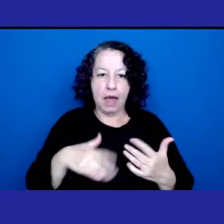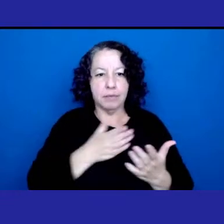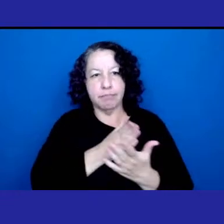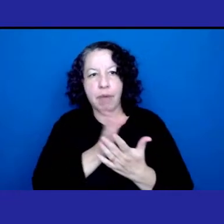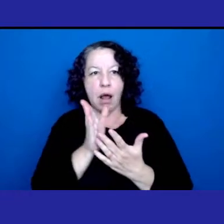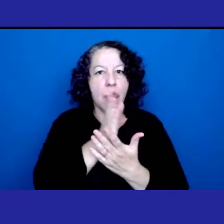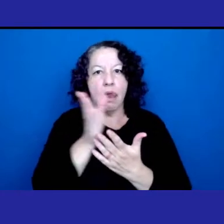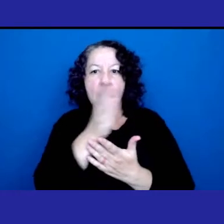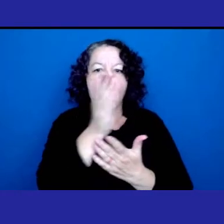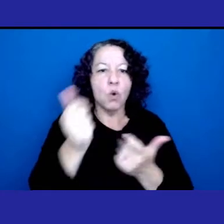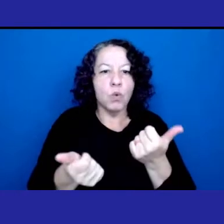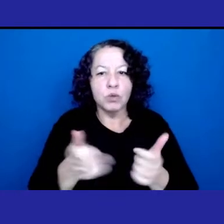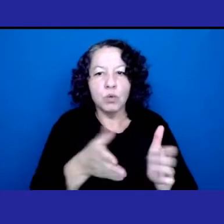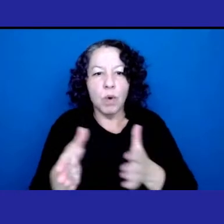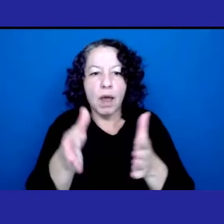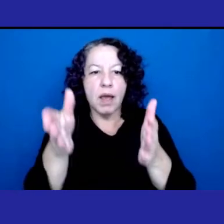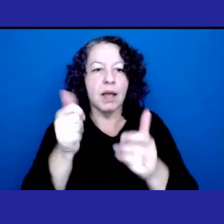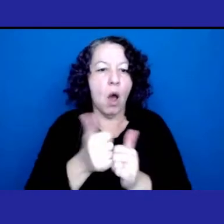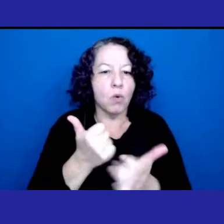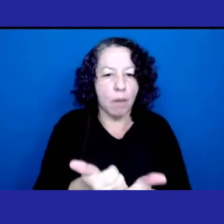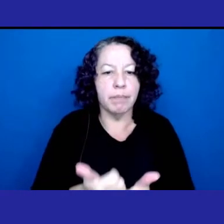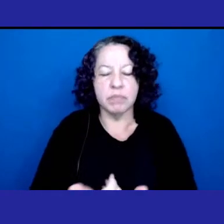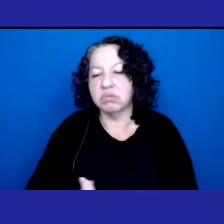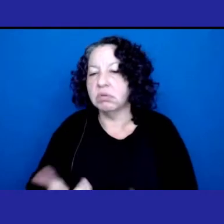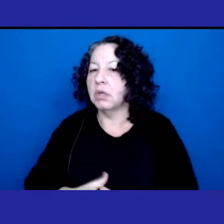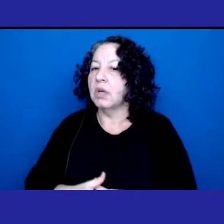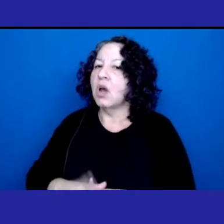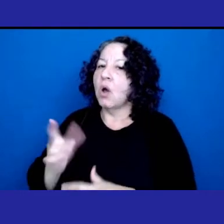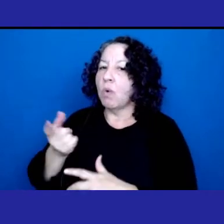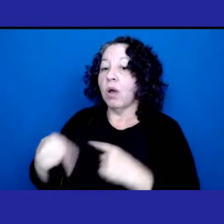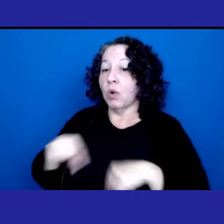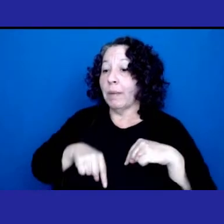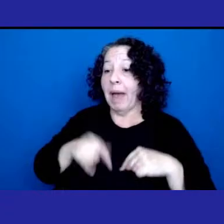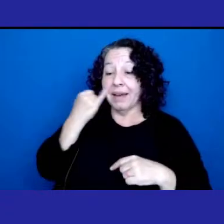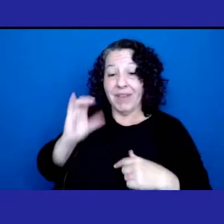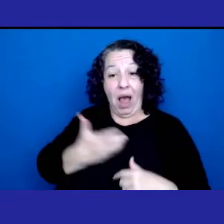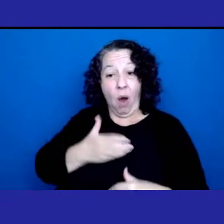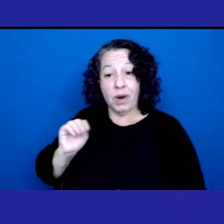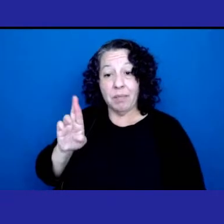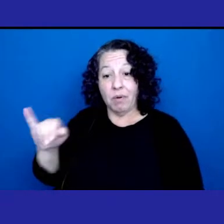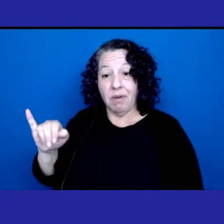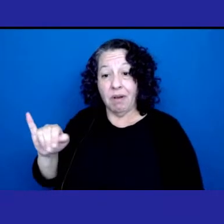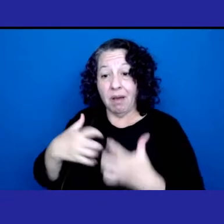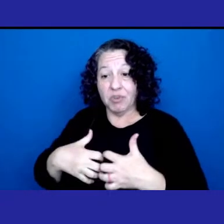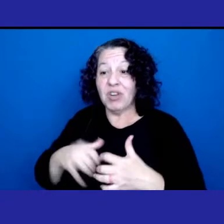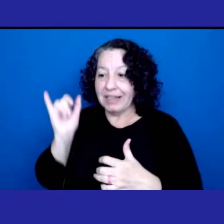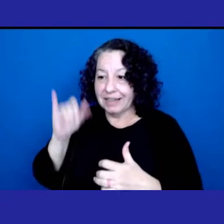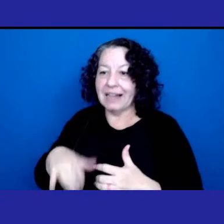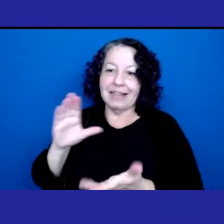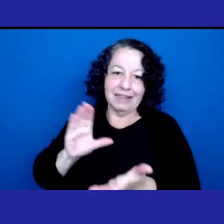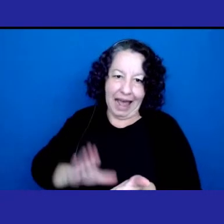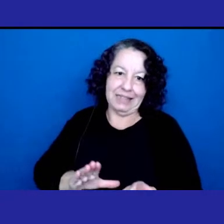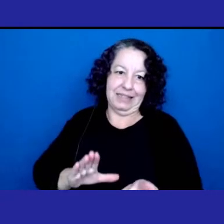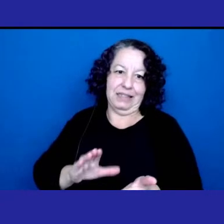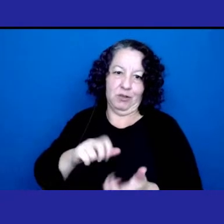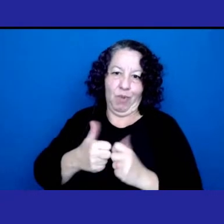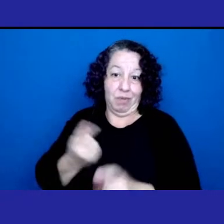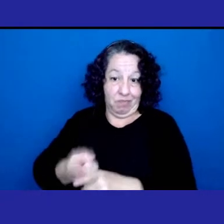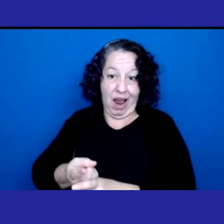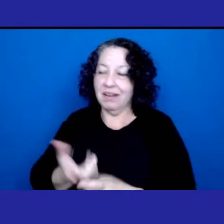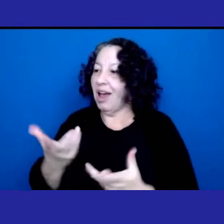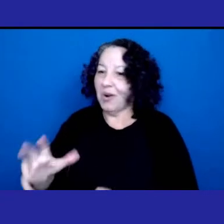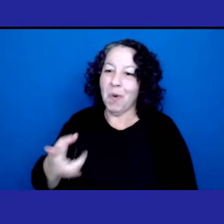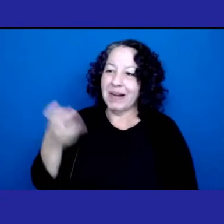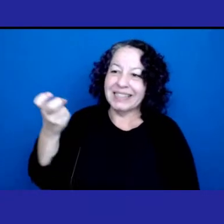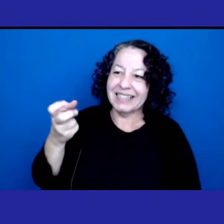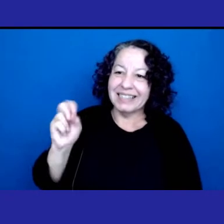good one, going back to what Mitch said, if it's our MRI machine, it's less of an issue. That's the general direction we want to go in here. So I don't want to steal Stephen's thunder, but we